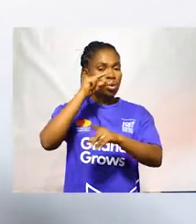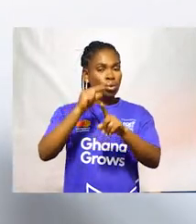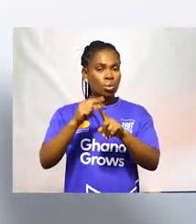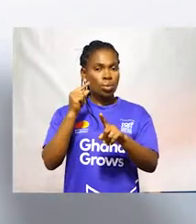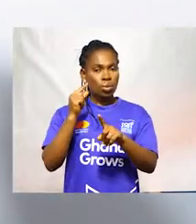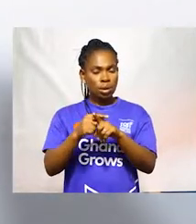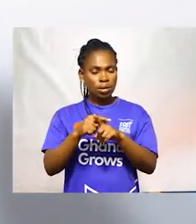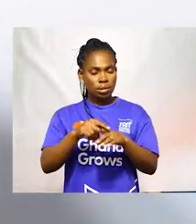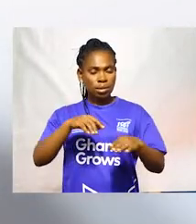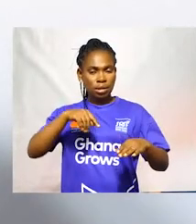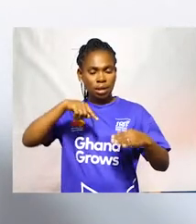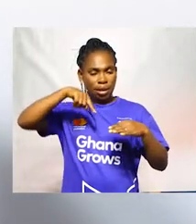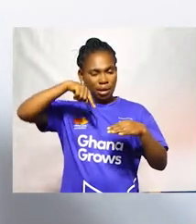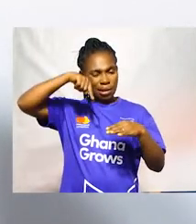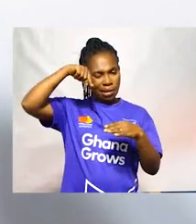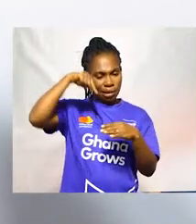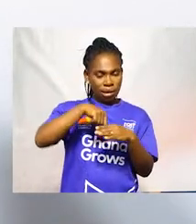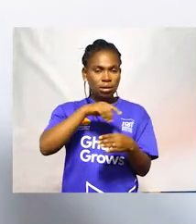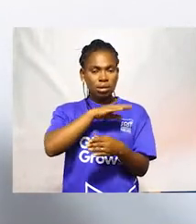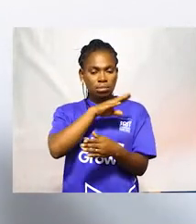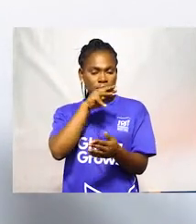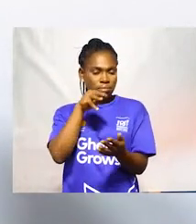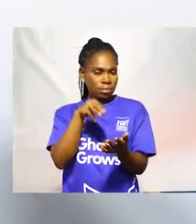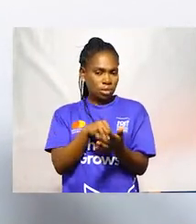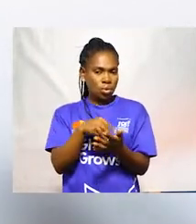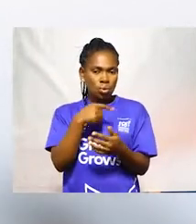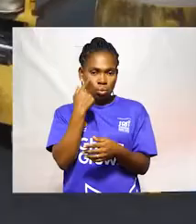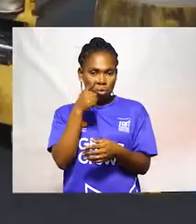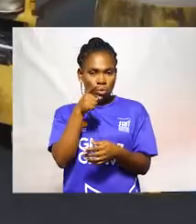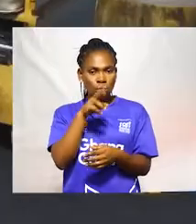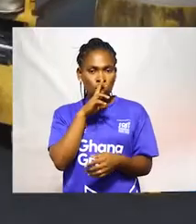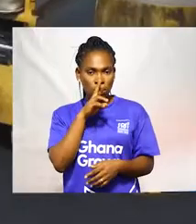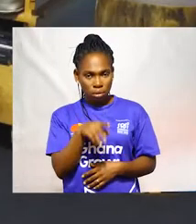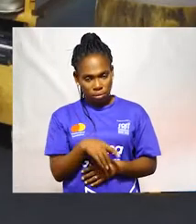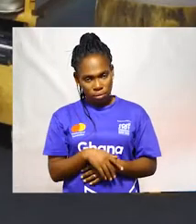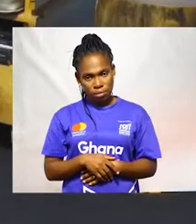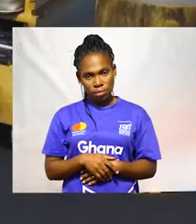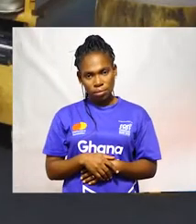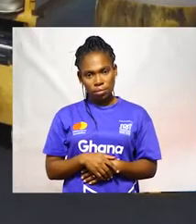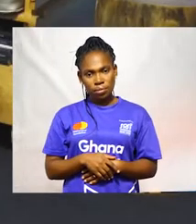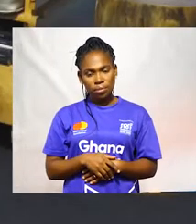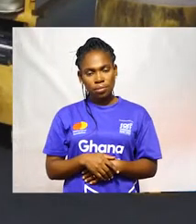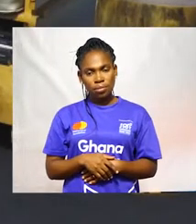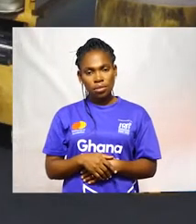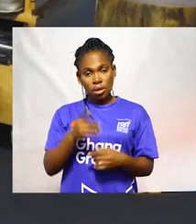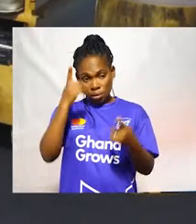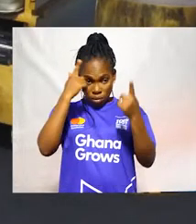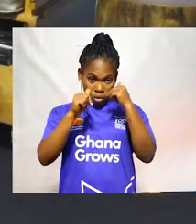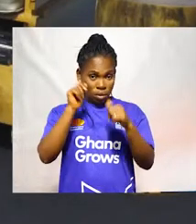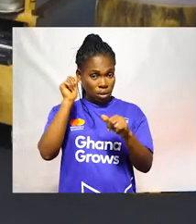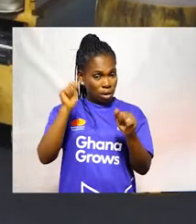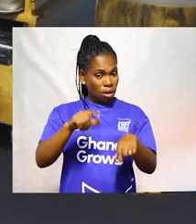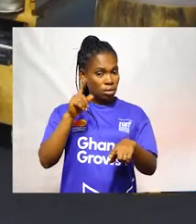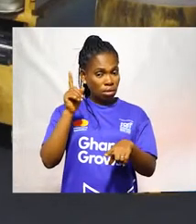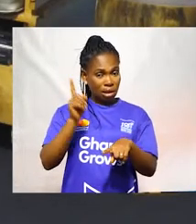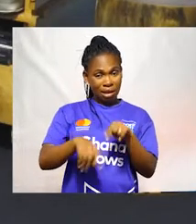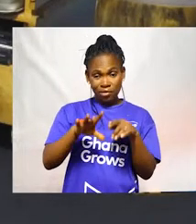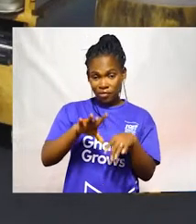hits right at the center of who we are, because you cannot find